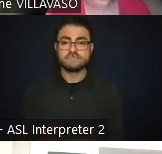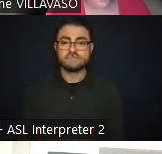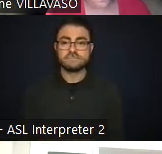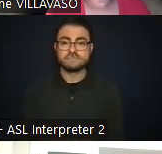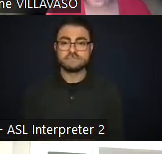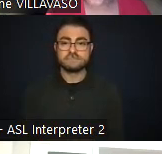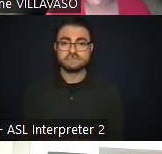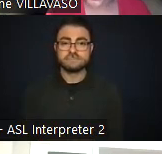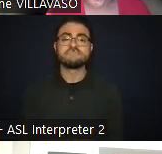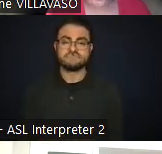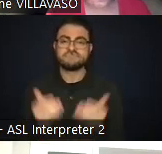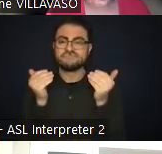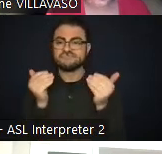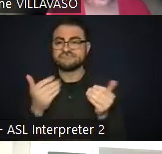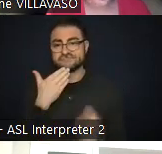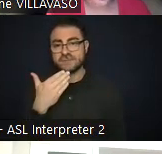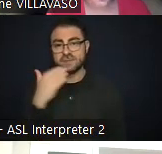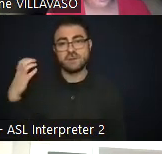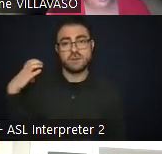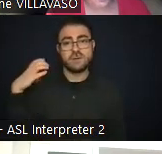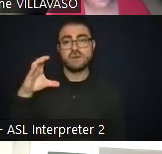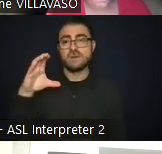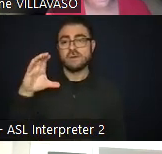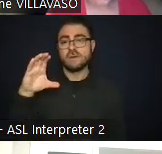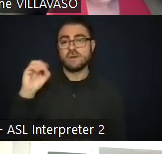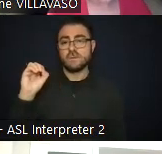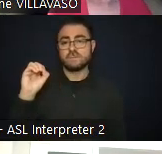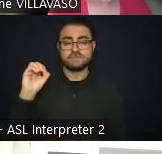Let's move forward. Thank you, Co-Chair Obi. Okay.